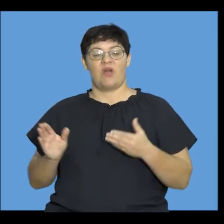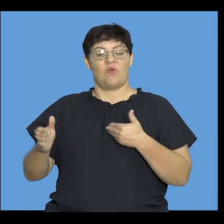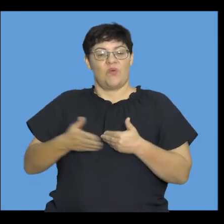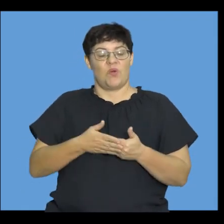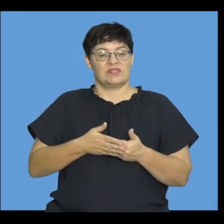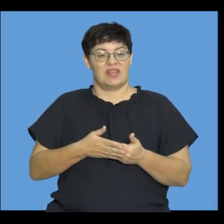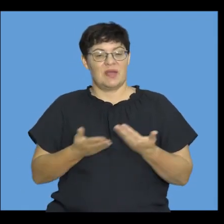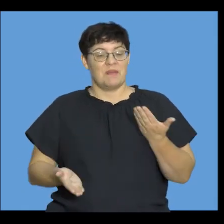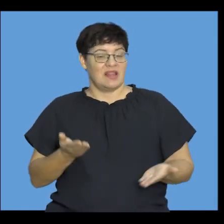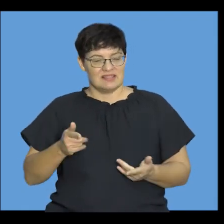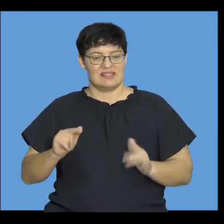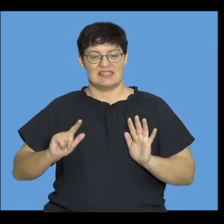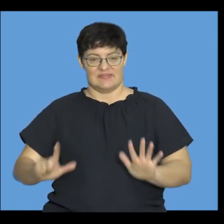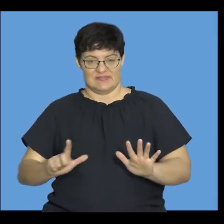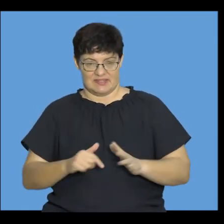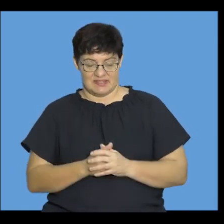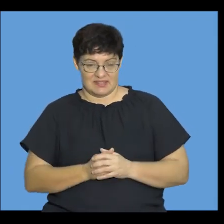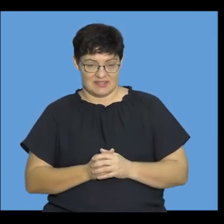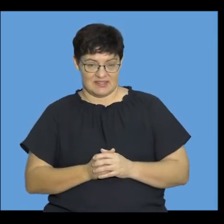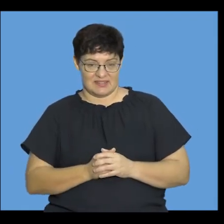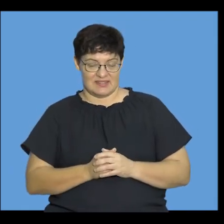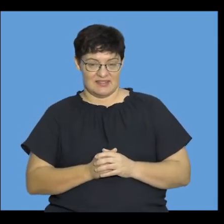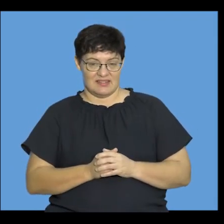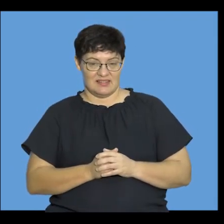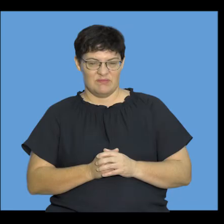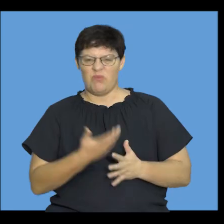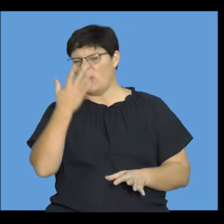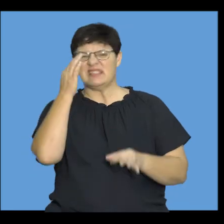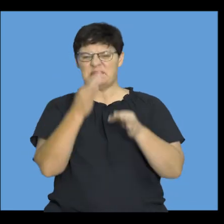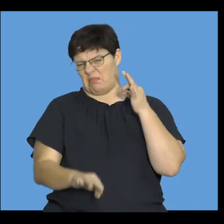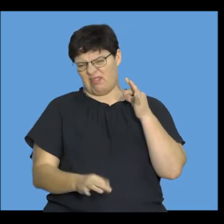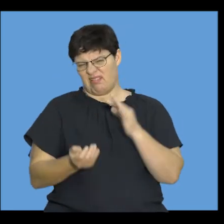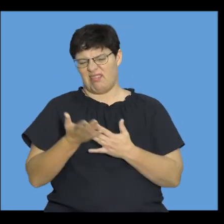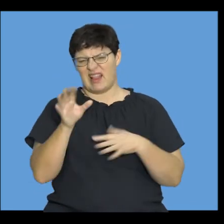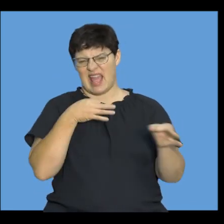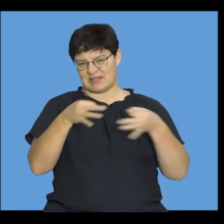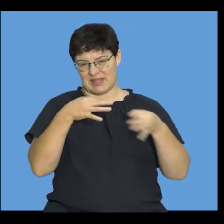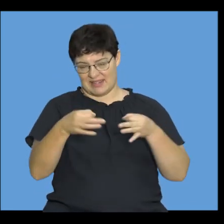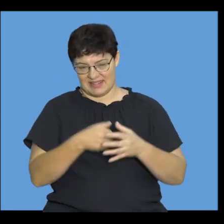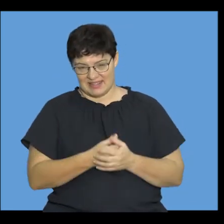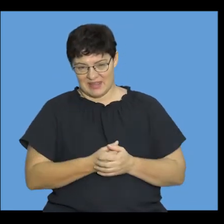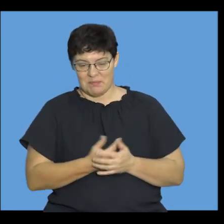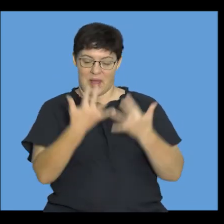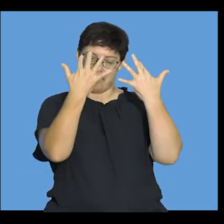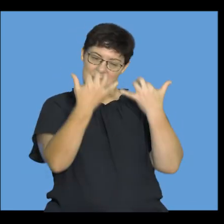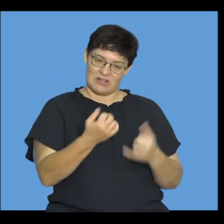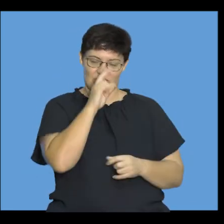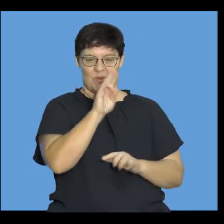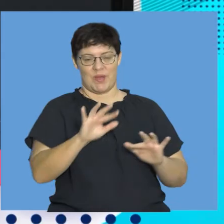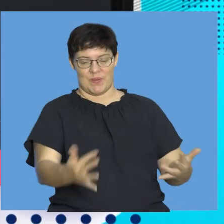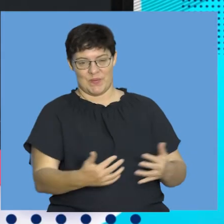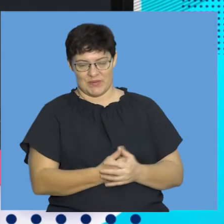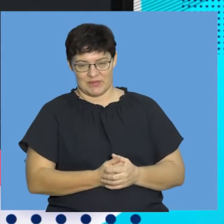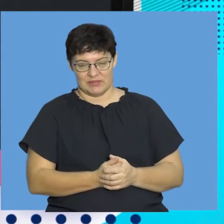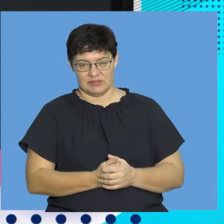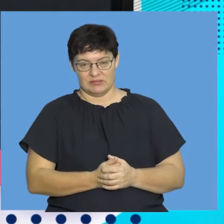can see my closing bank balance is 7. So this is a very simplified form of